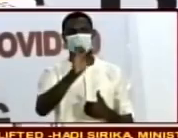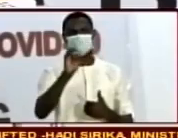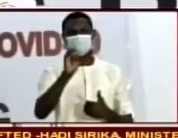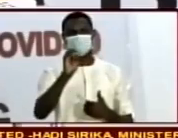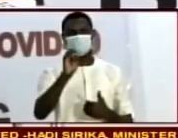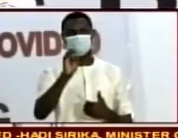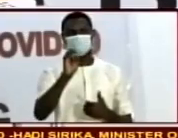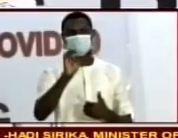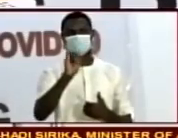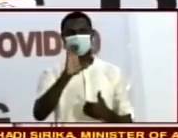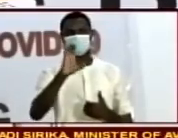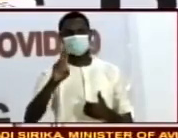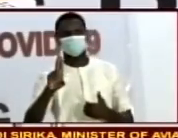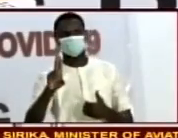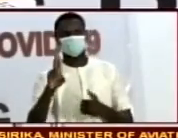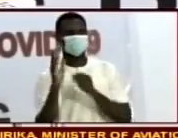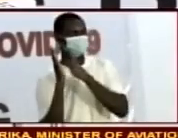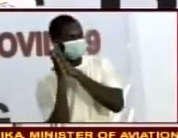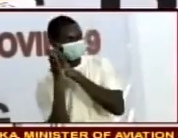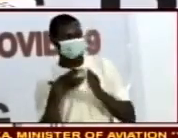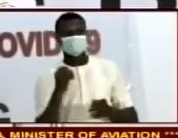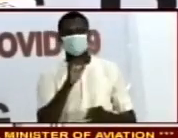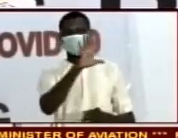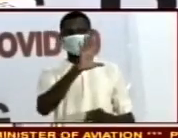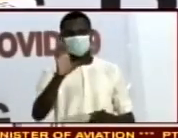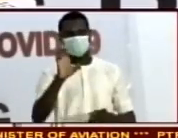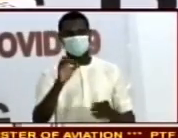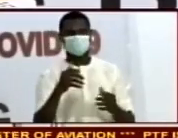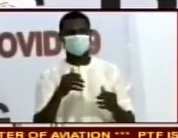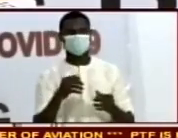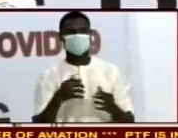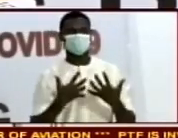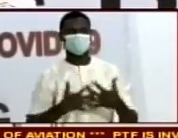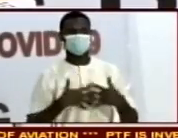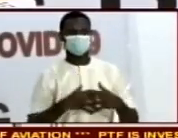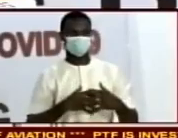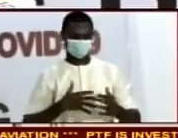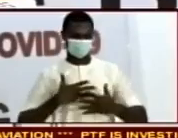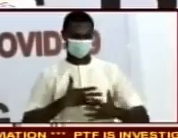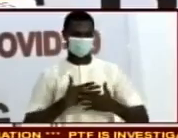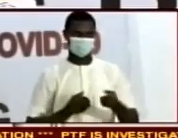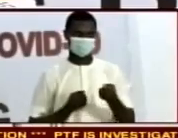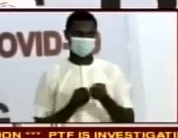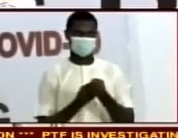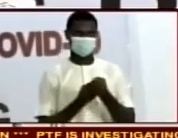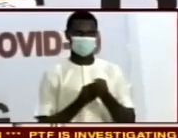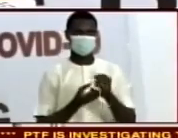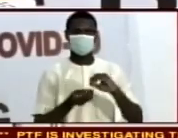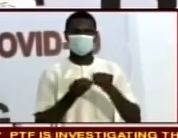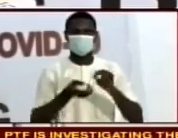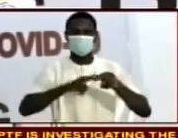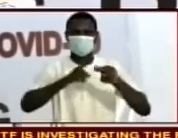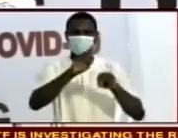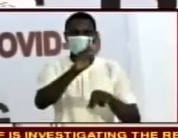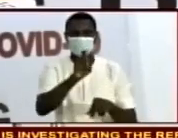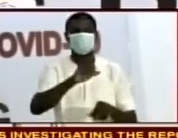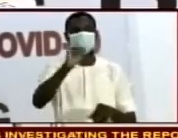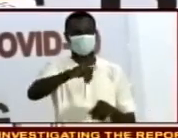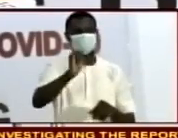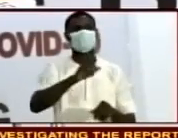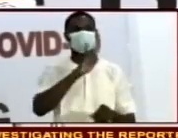and 500 ventilators. If the number is increasing, yes, it is increasing. We have some on order. And we're